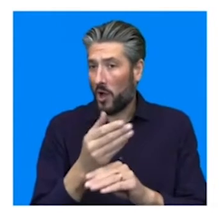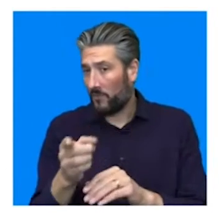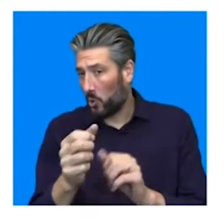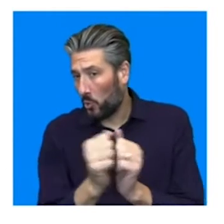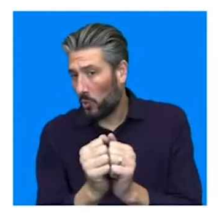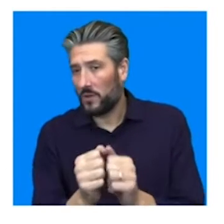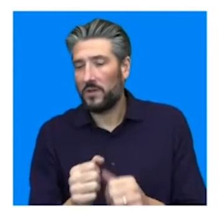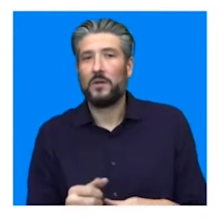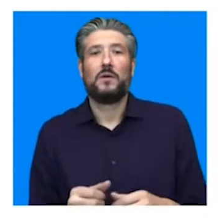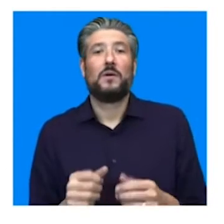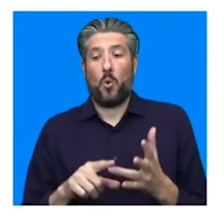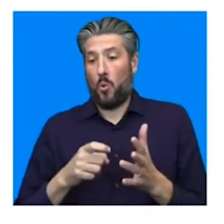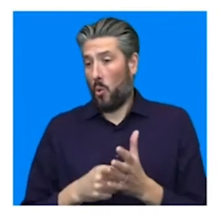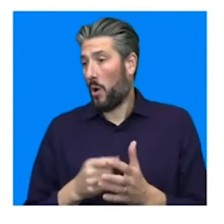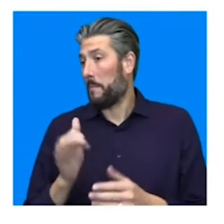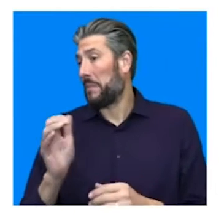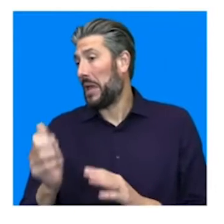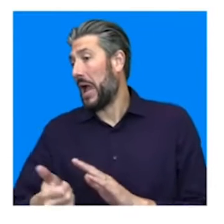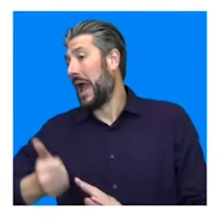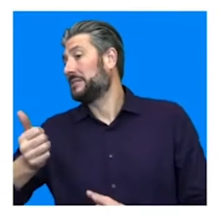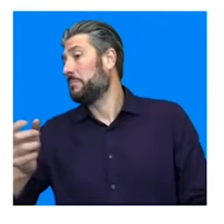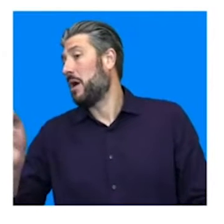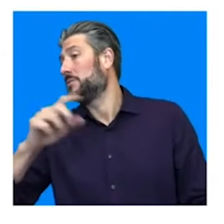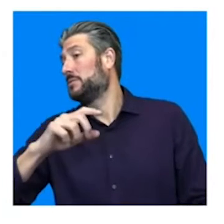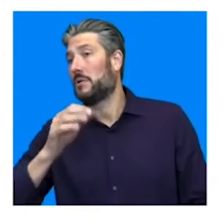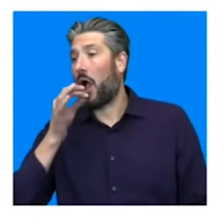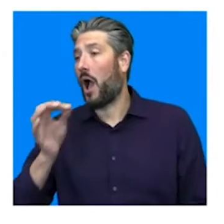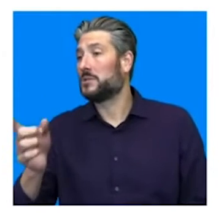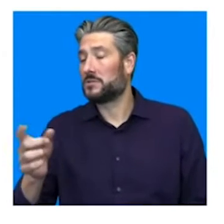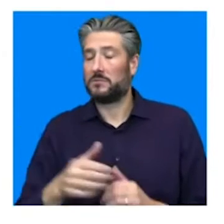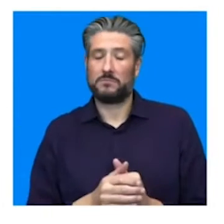vision experts, you could check it against some guidelines, and